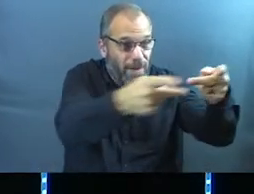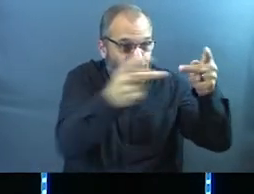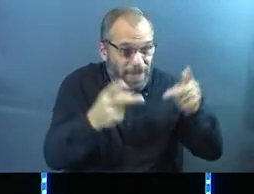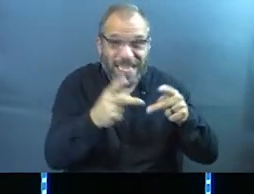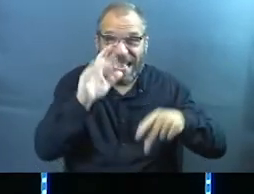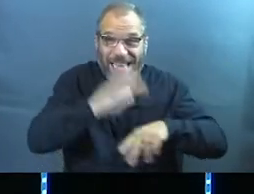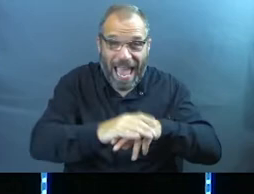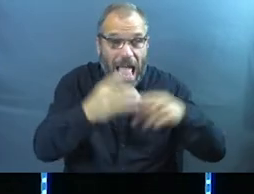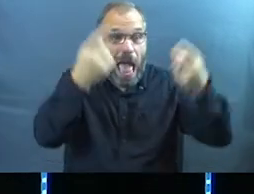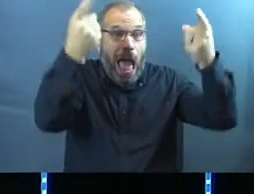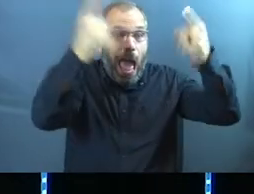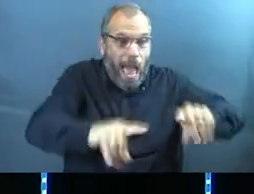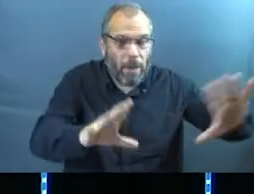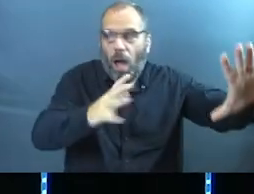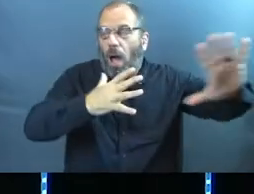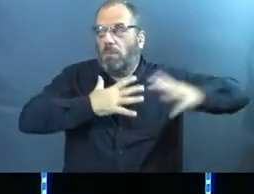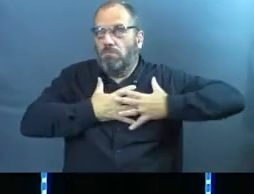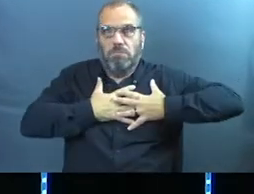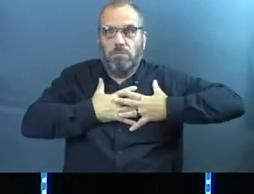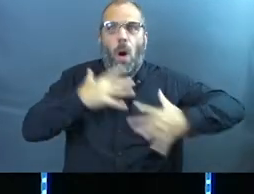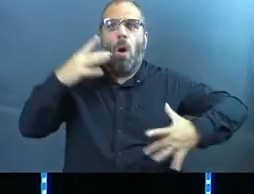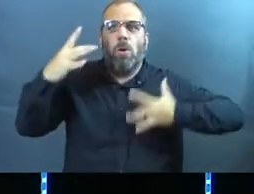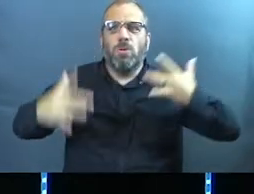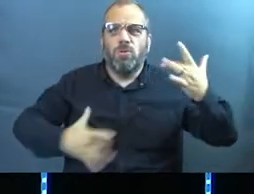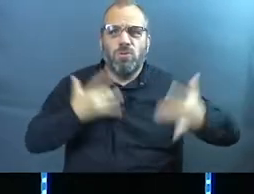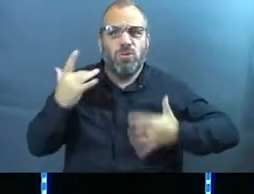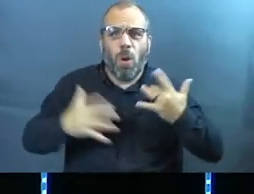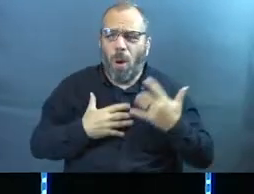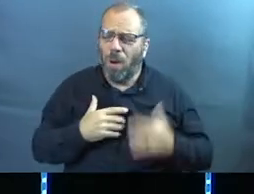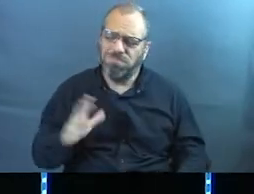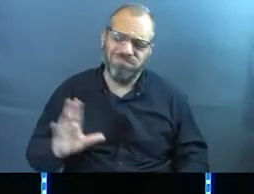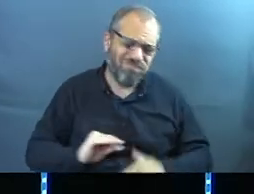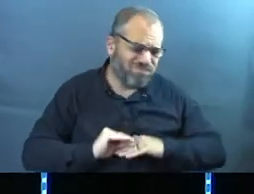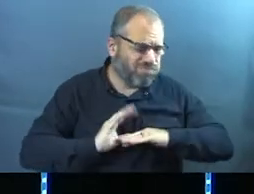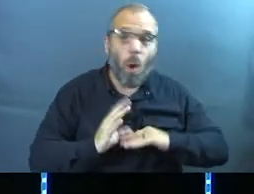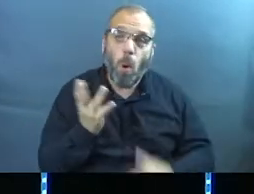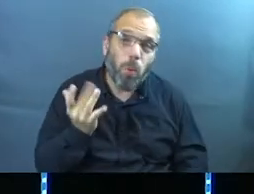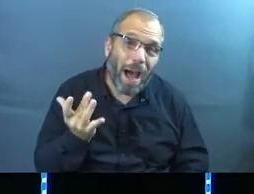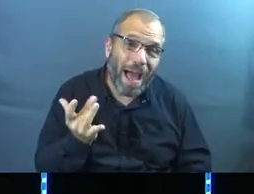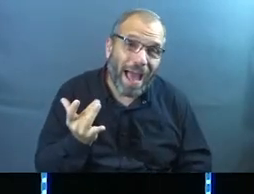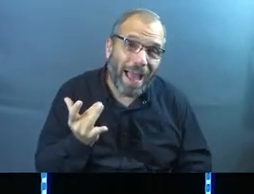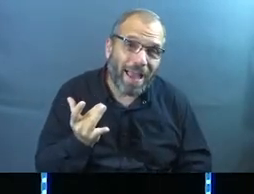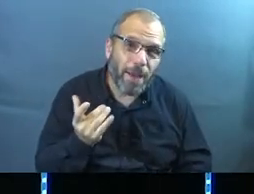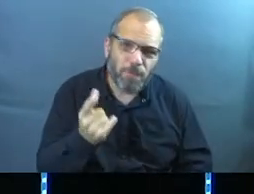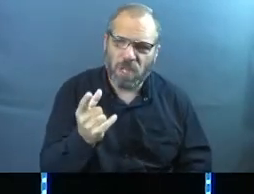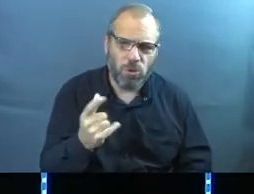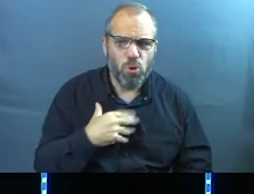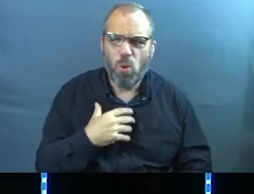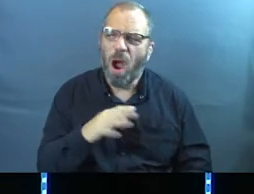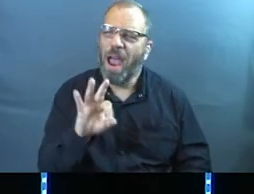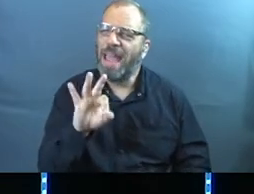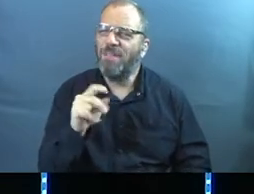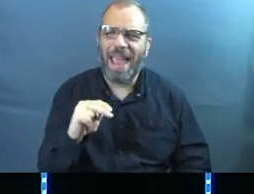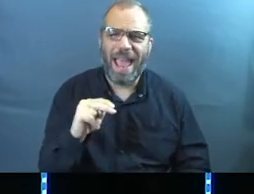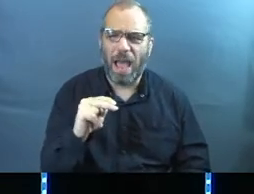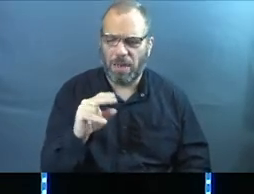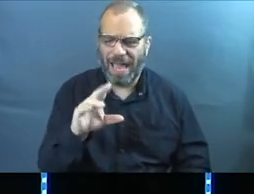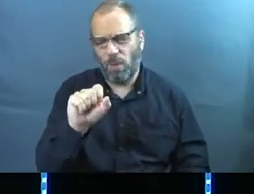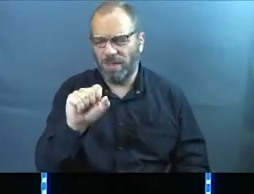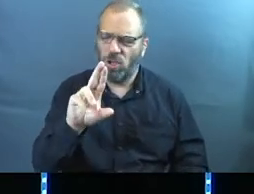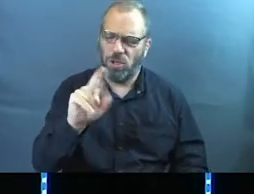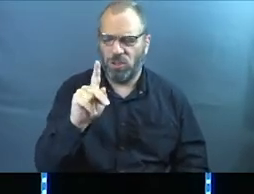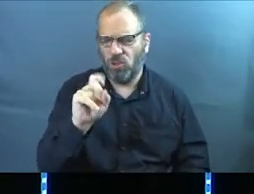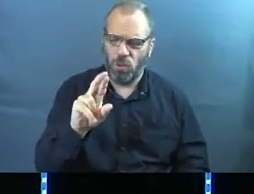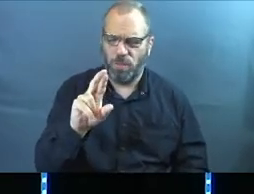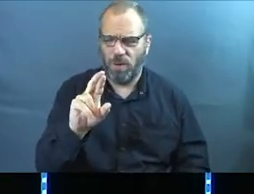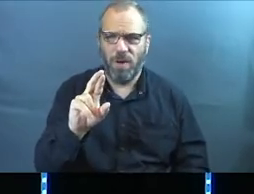big episode happens, it's so much joy that you get out of it. Why? Because you are a super fan at that point.